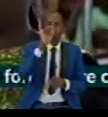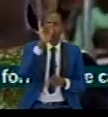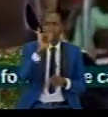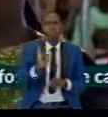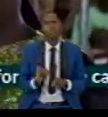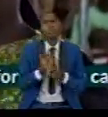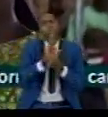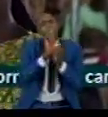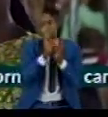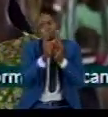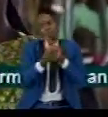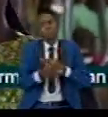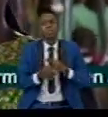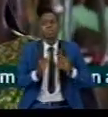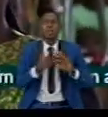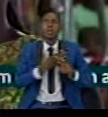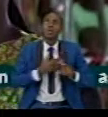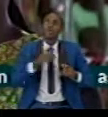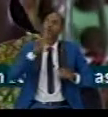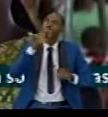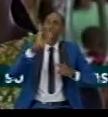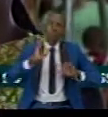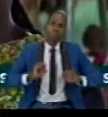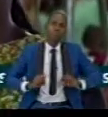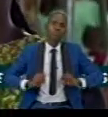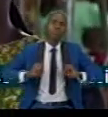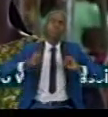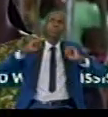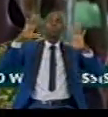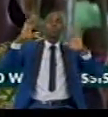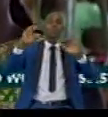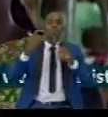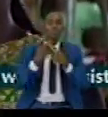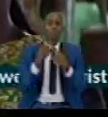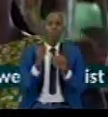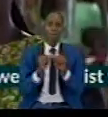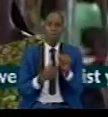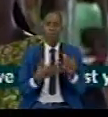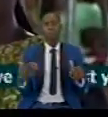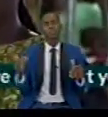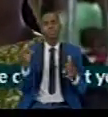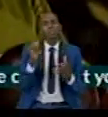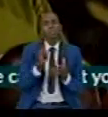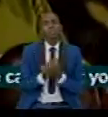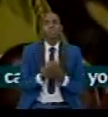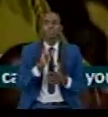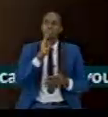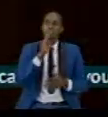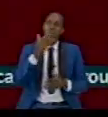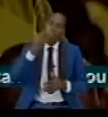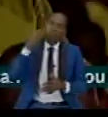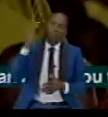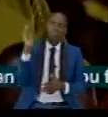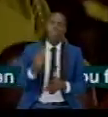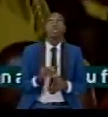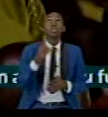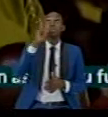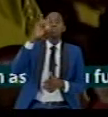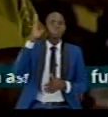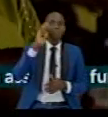so genuinely turn away from everything that is evolved he'll not reject you